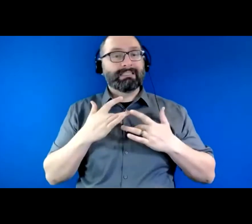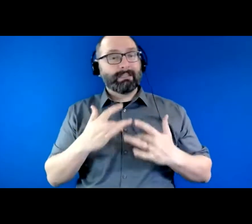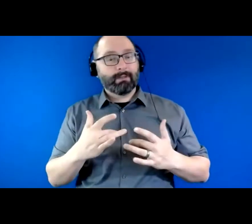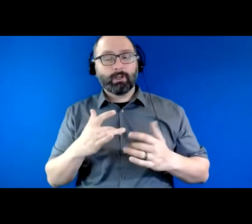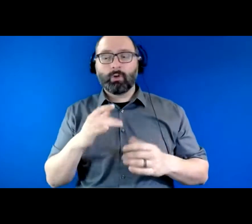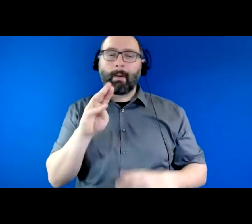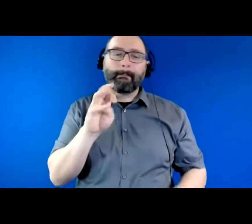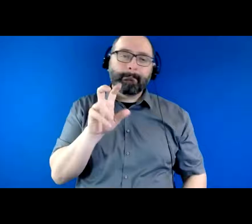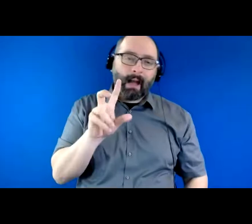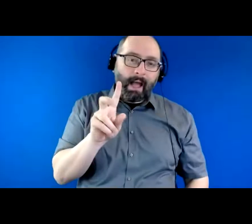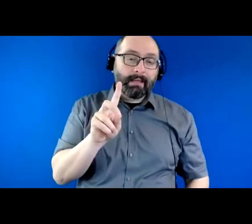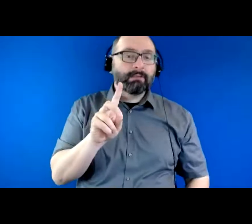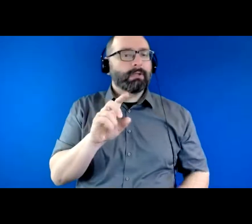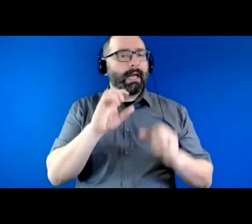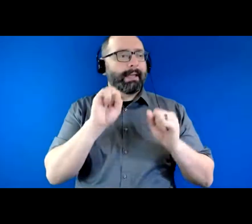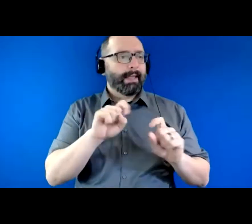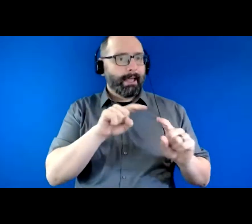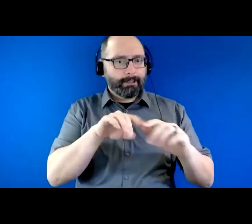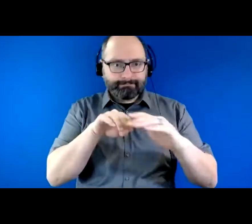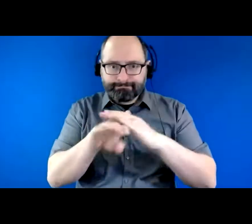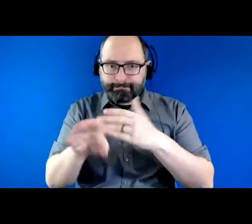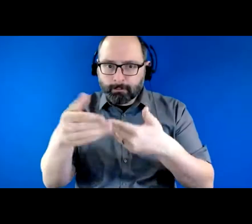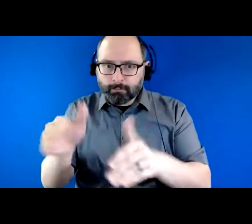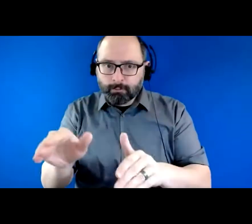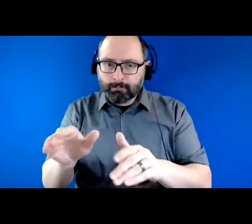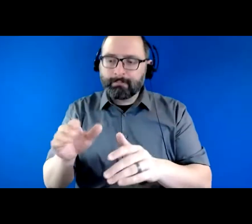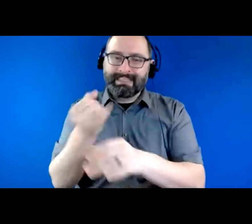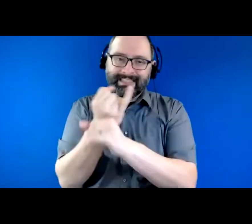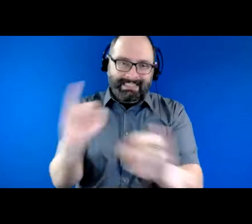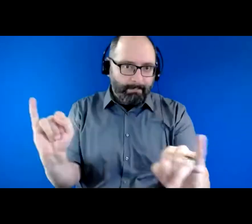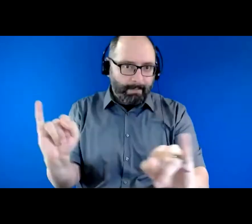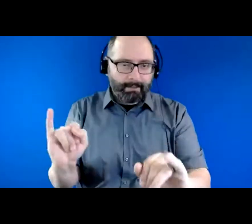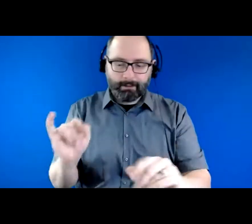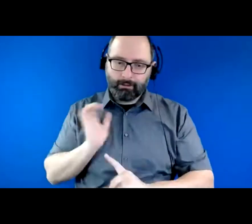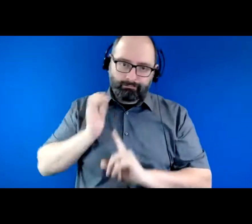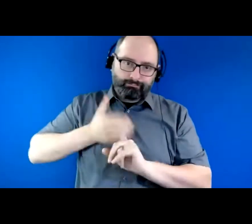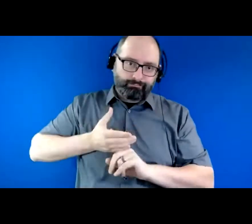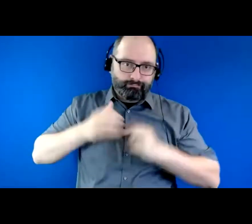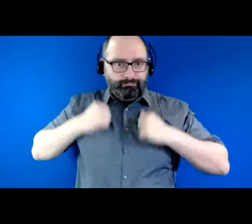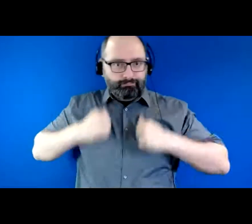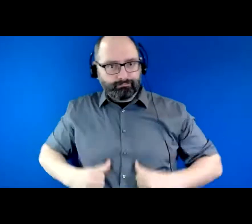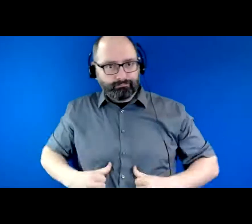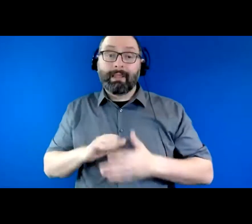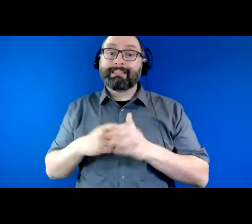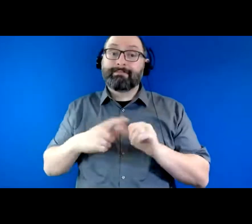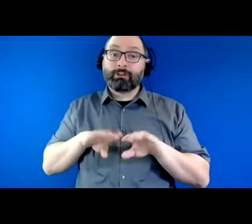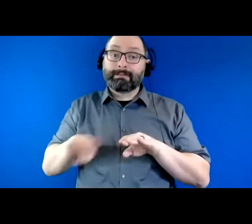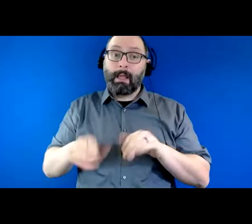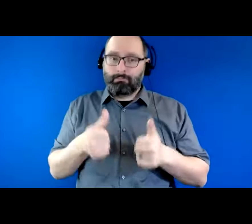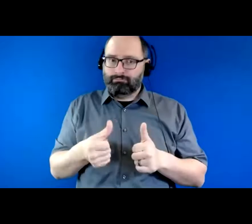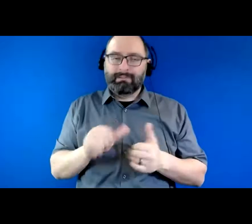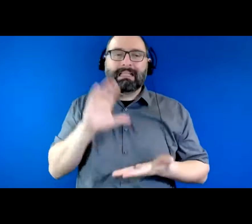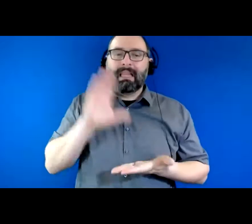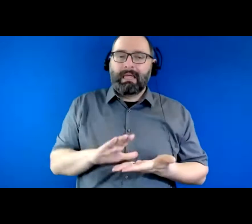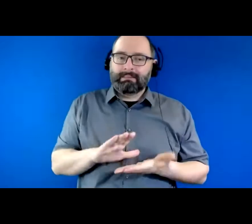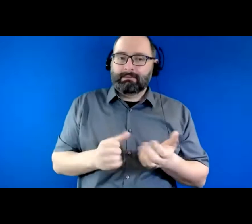mild impairment may be able to go into their room and dress themselves independently. So that's the first step. Okay, that's the least amount of